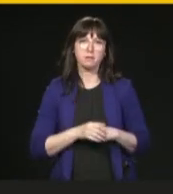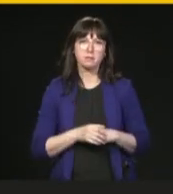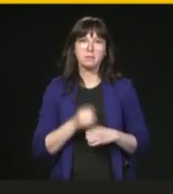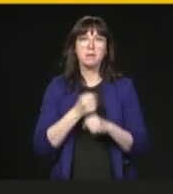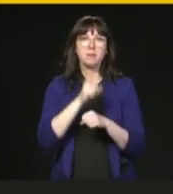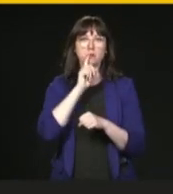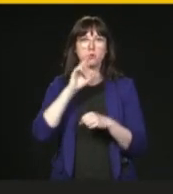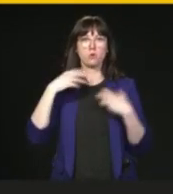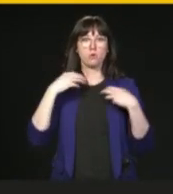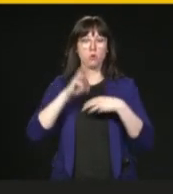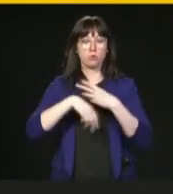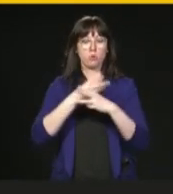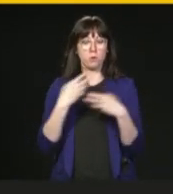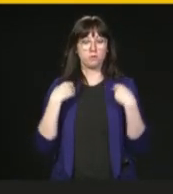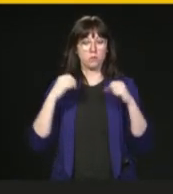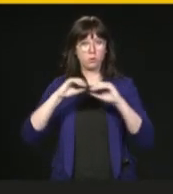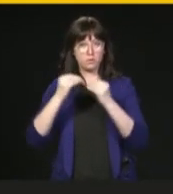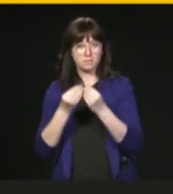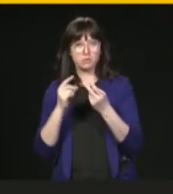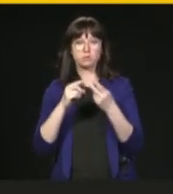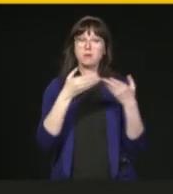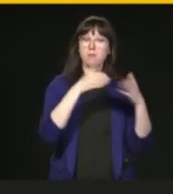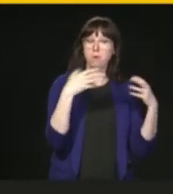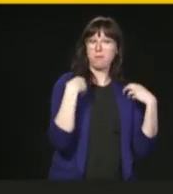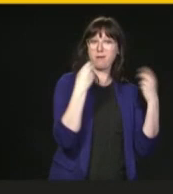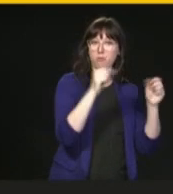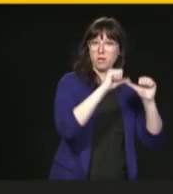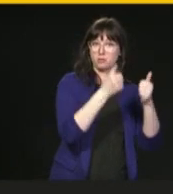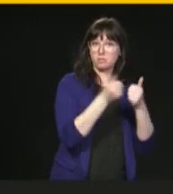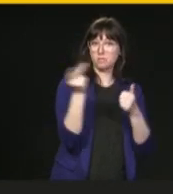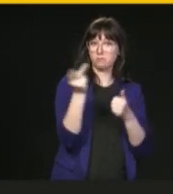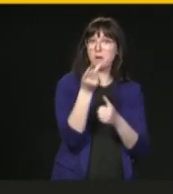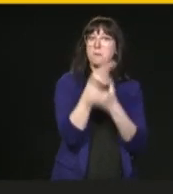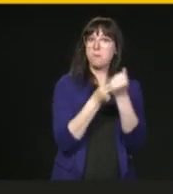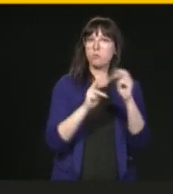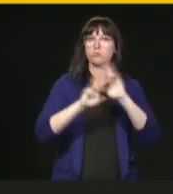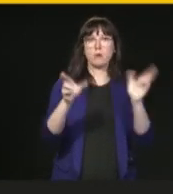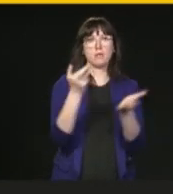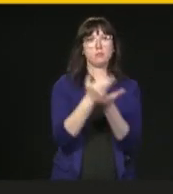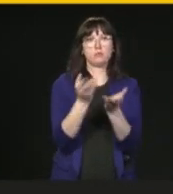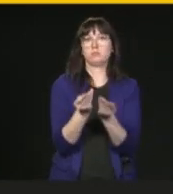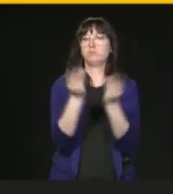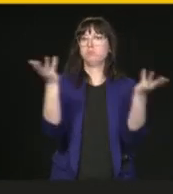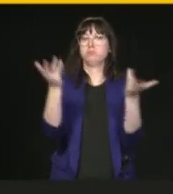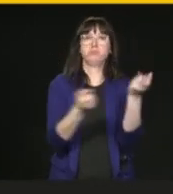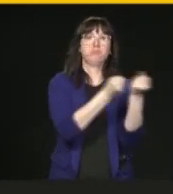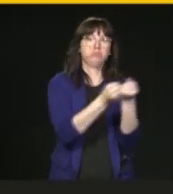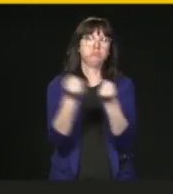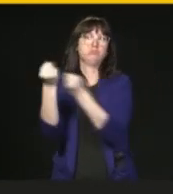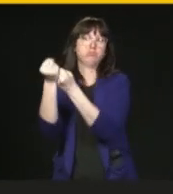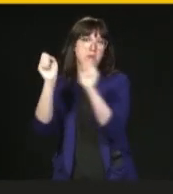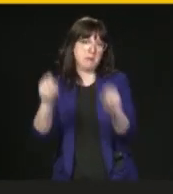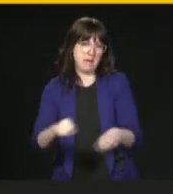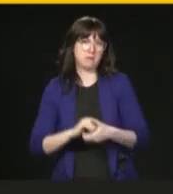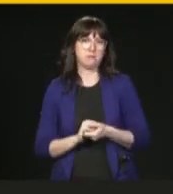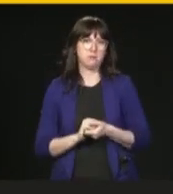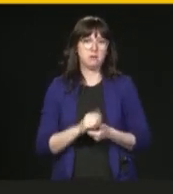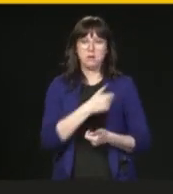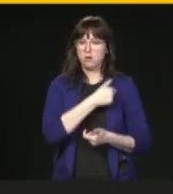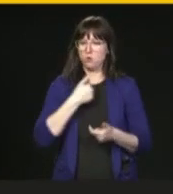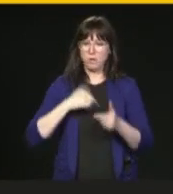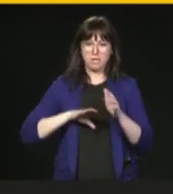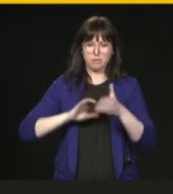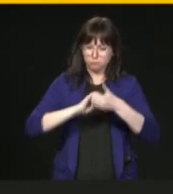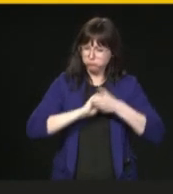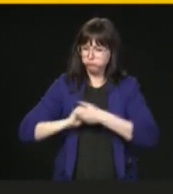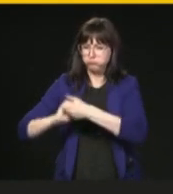World Health Organization and our public health agencies have the resources they need. It means working together to develop a